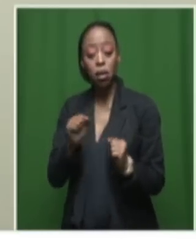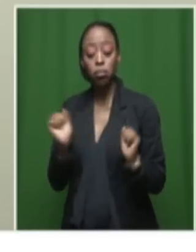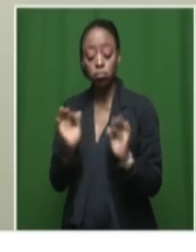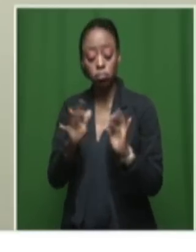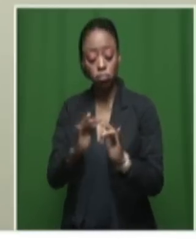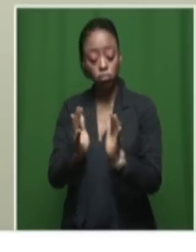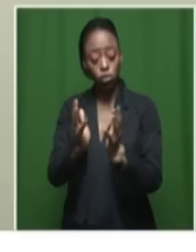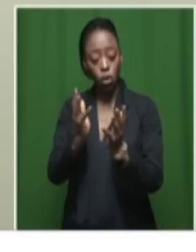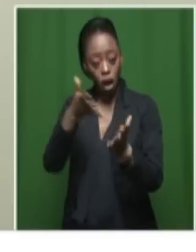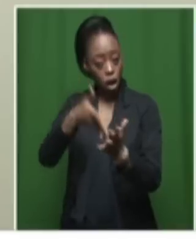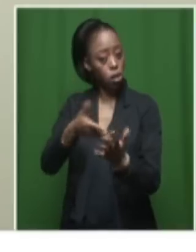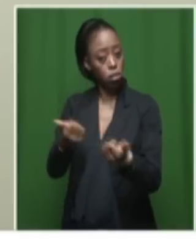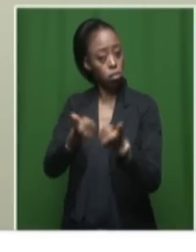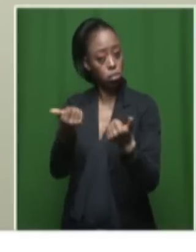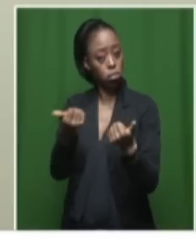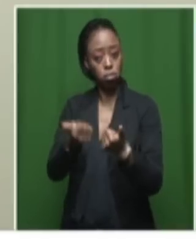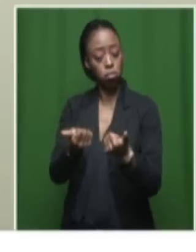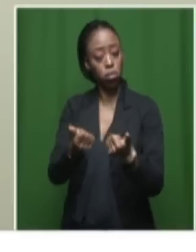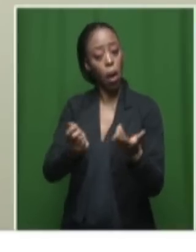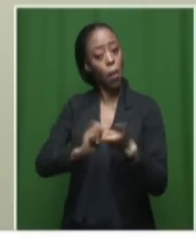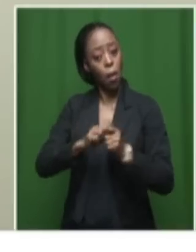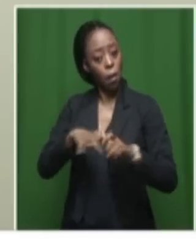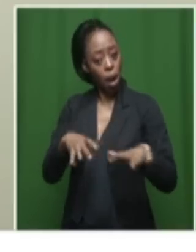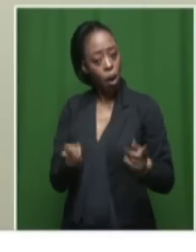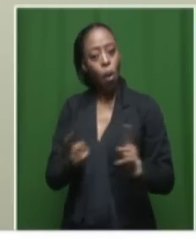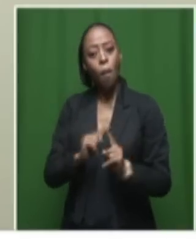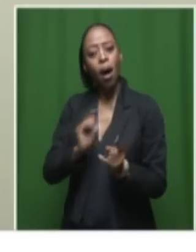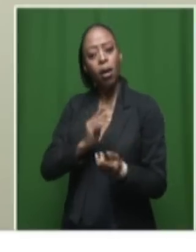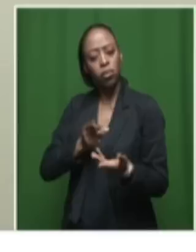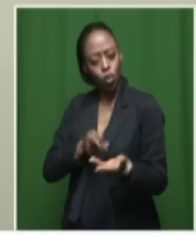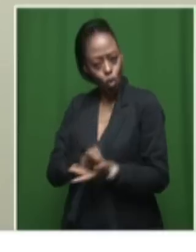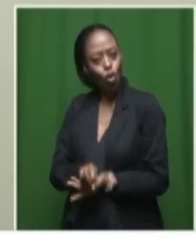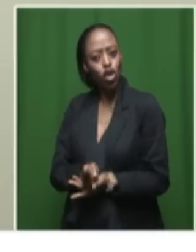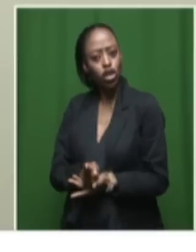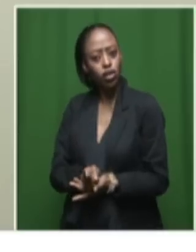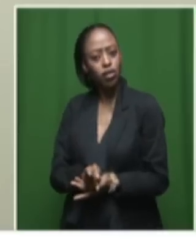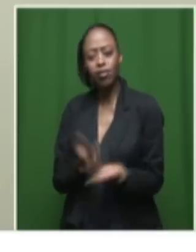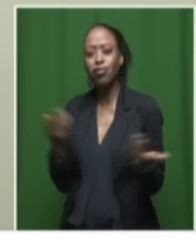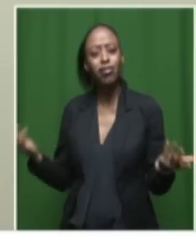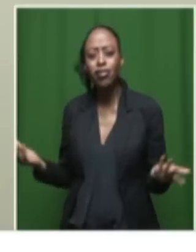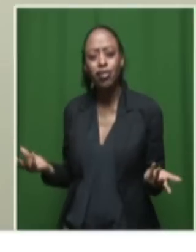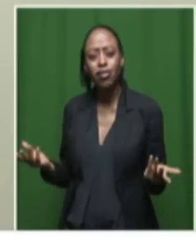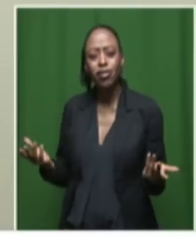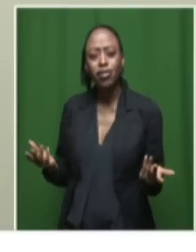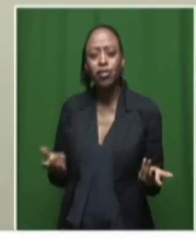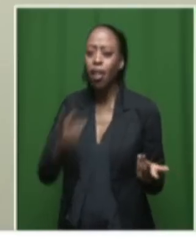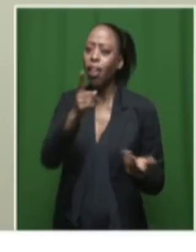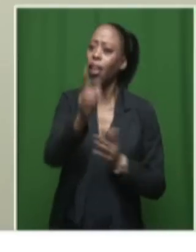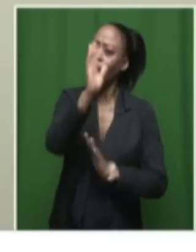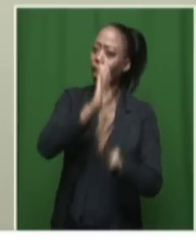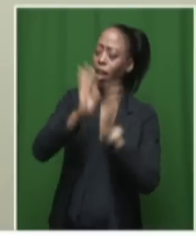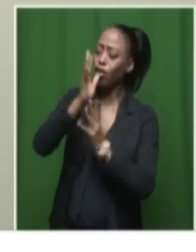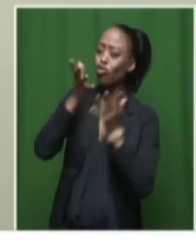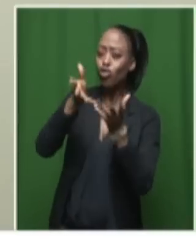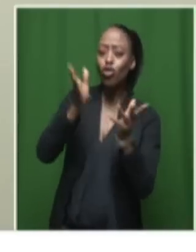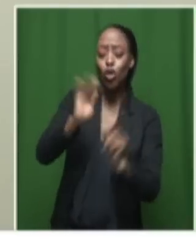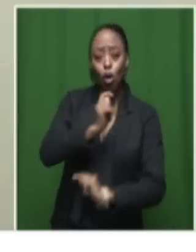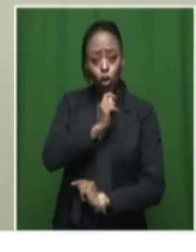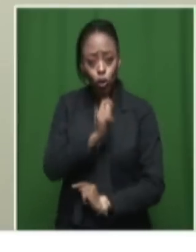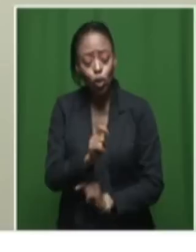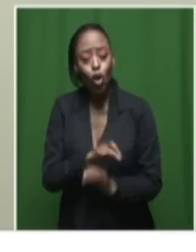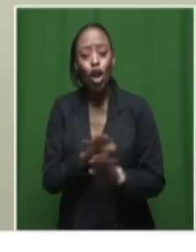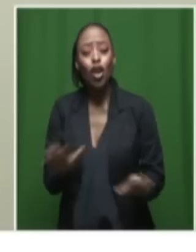those briefings, not a problem. But they should tell us if they're getting the story straight from the horse's mouth. And in this case,